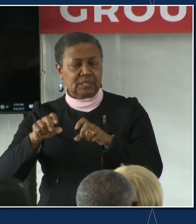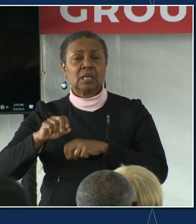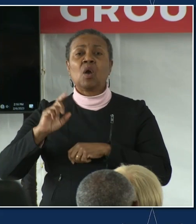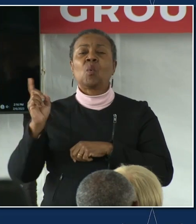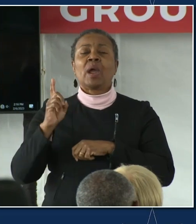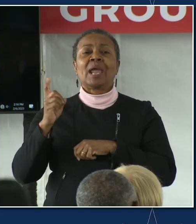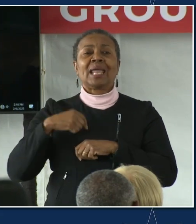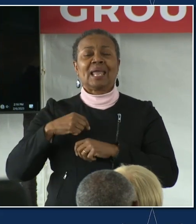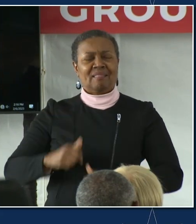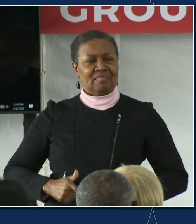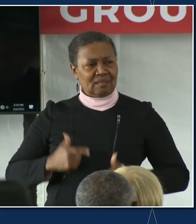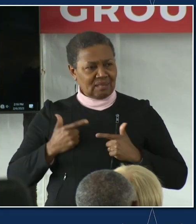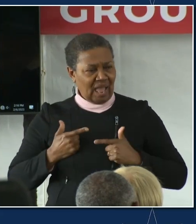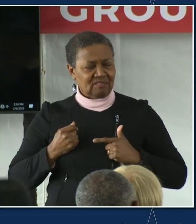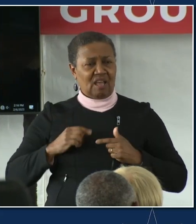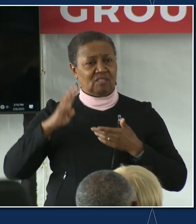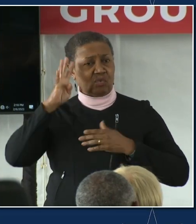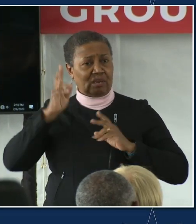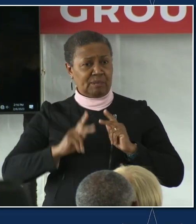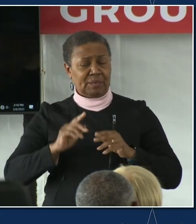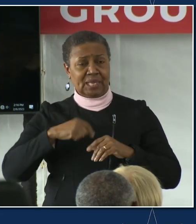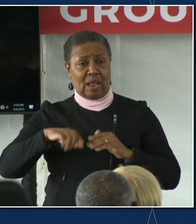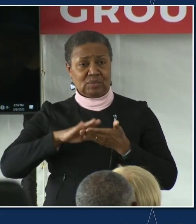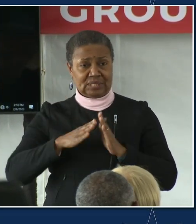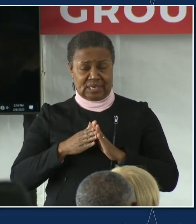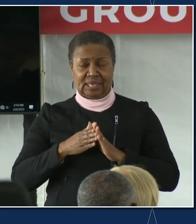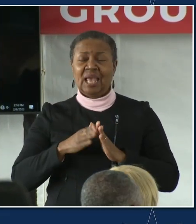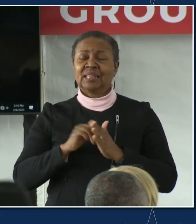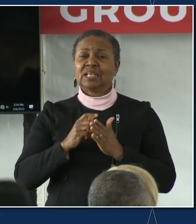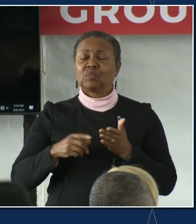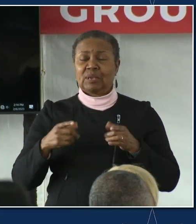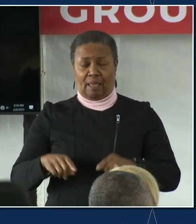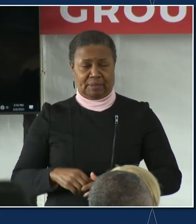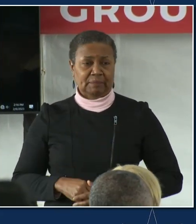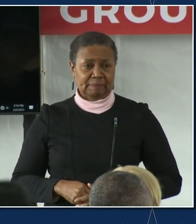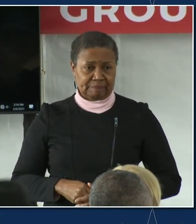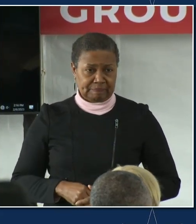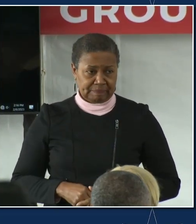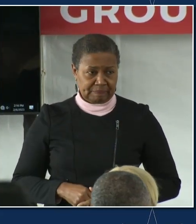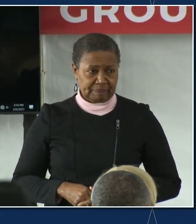in the lives of the creatives in our city. And that's what we did.